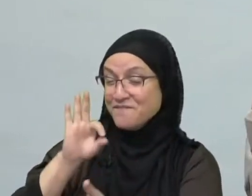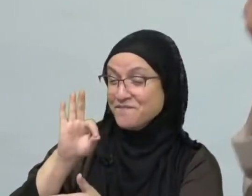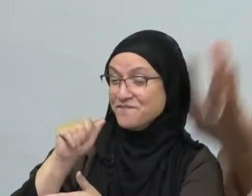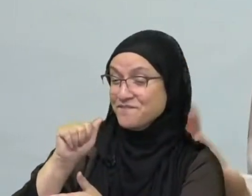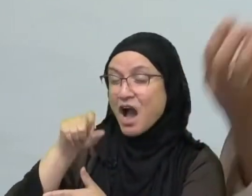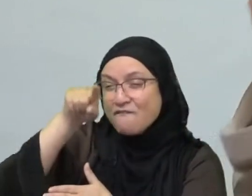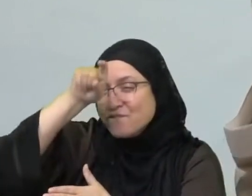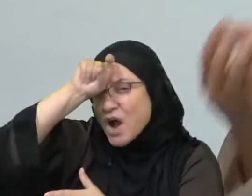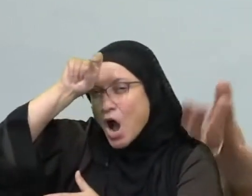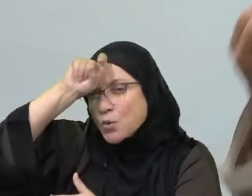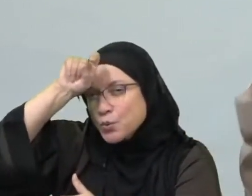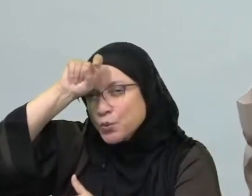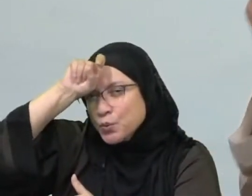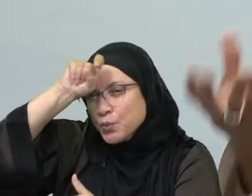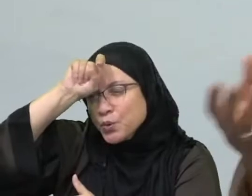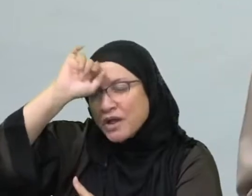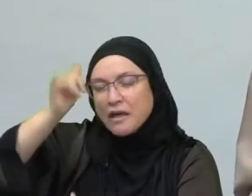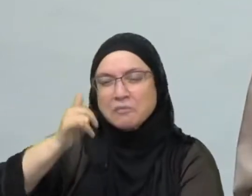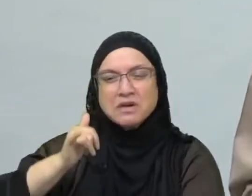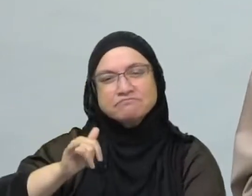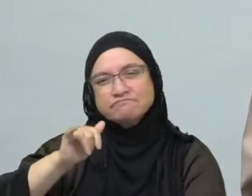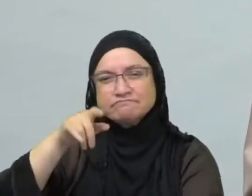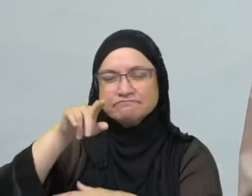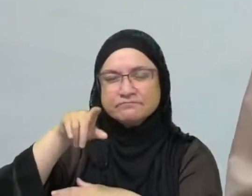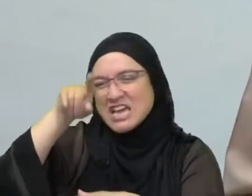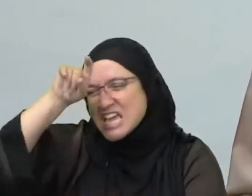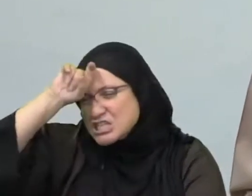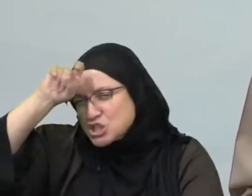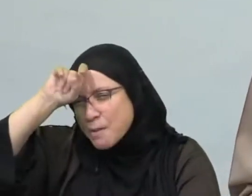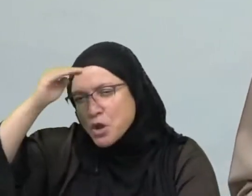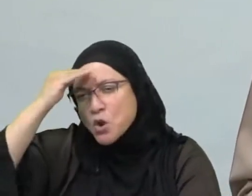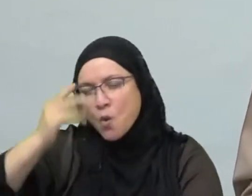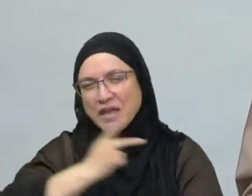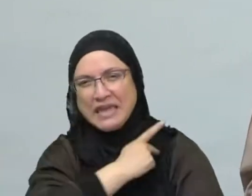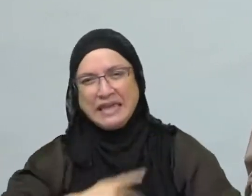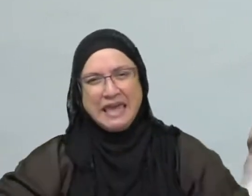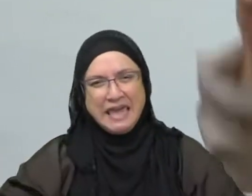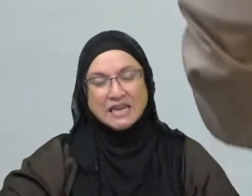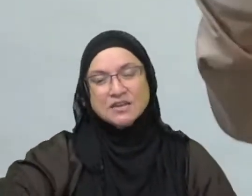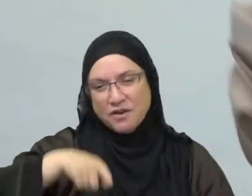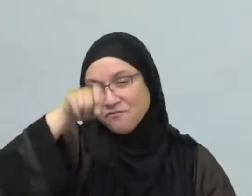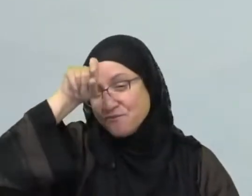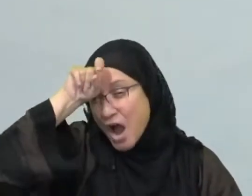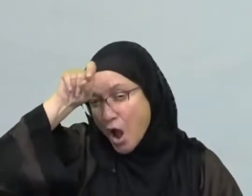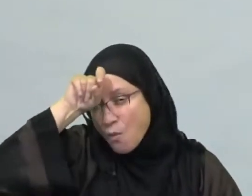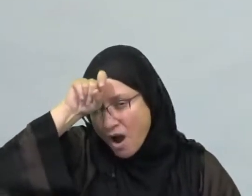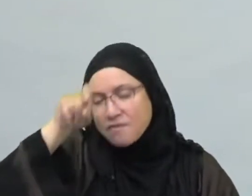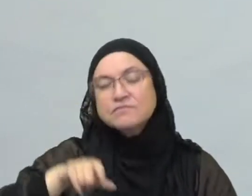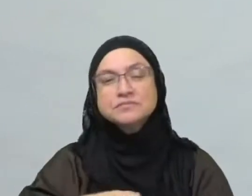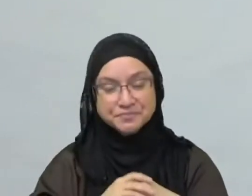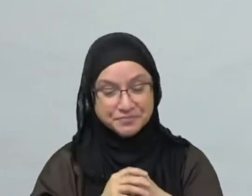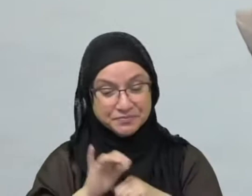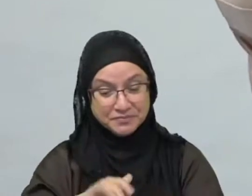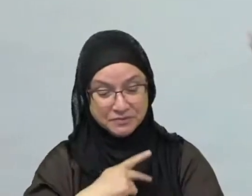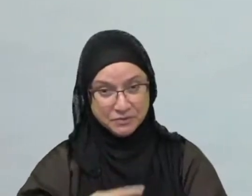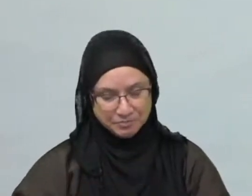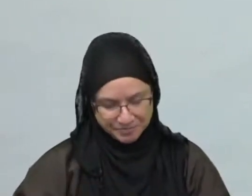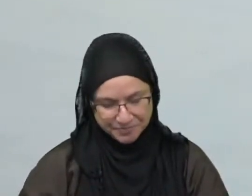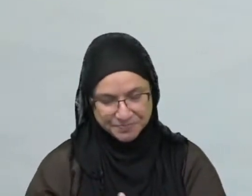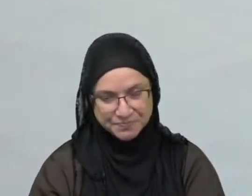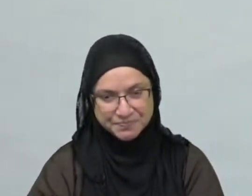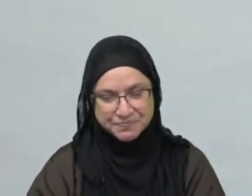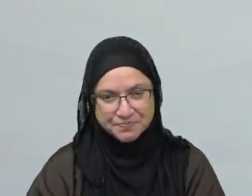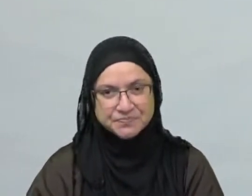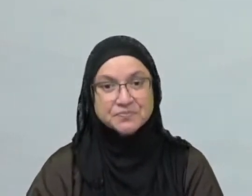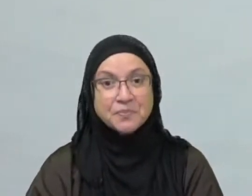say to her, Sabran ala Yasir, or Sabran ala Fir'aun, or Sabran ya Asiya. Your maw'id is in paradise. Be patient, O Asiya, your place